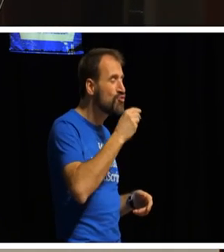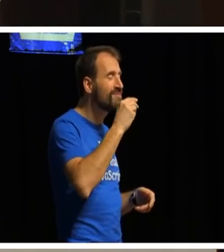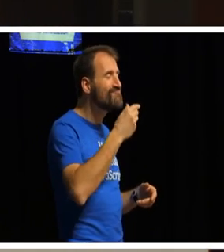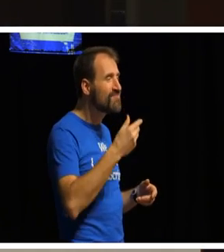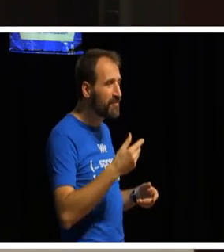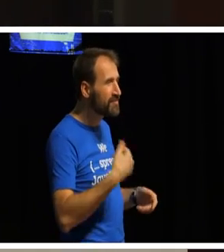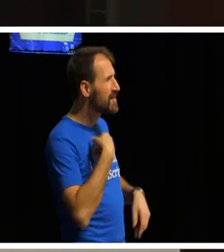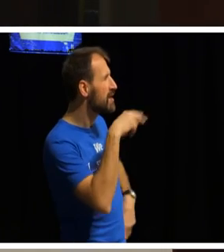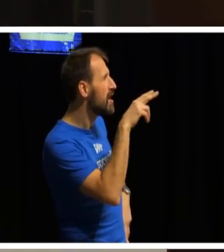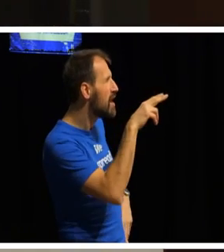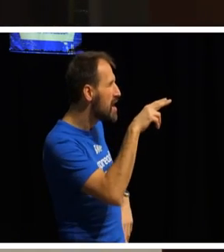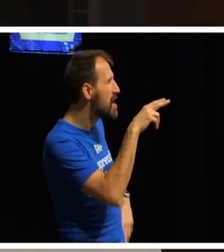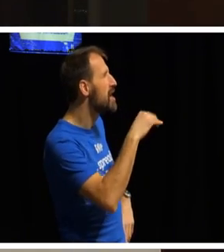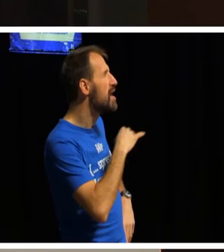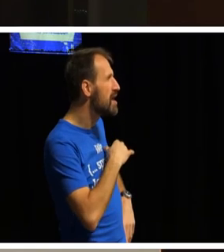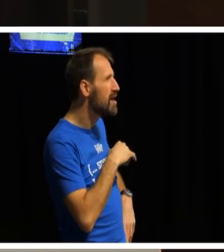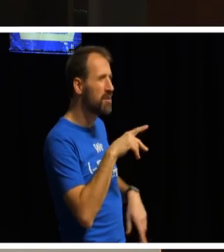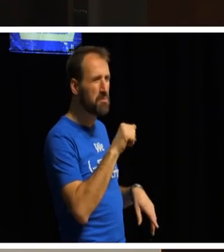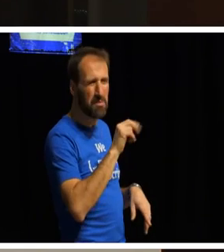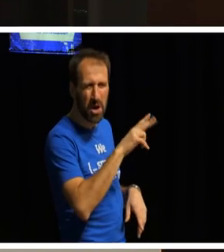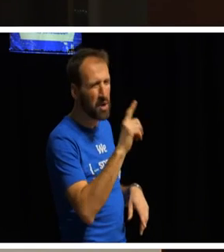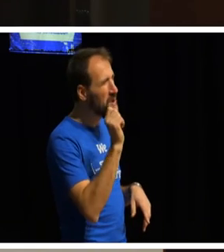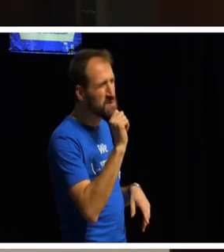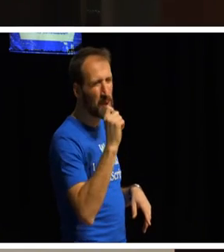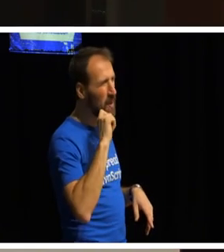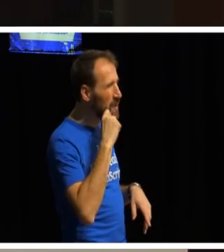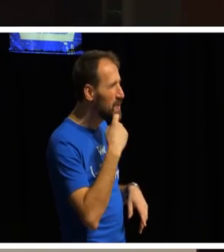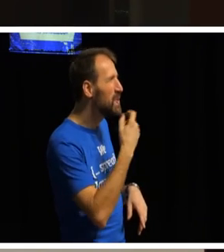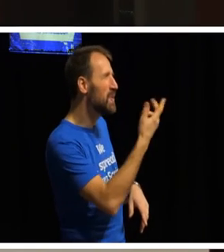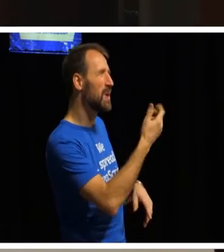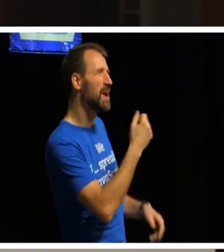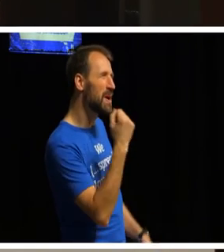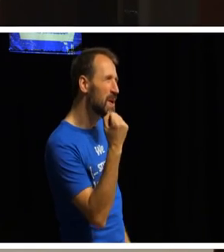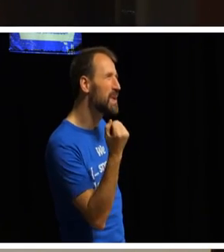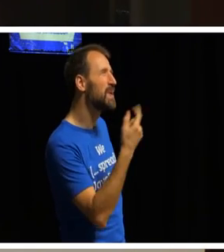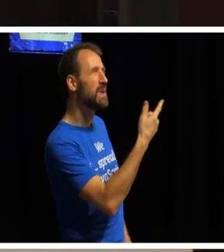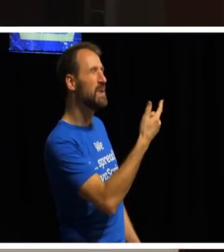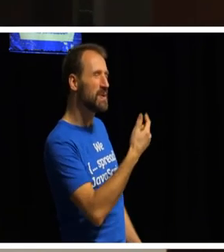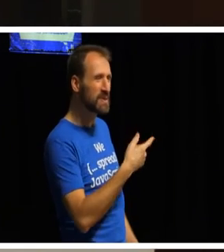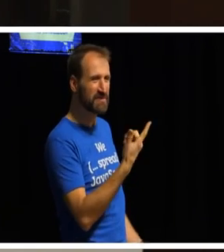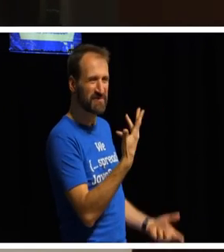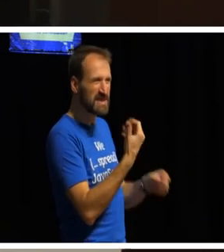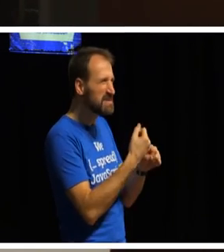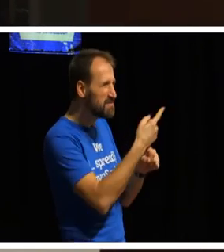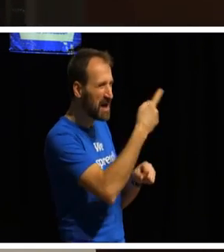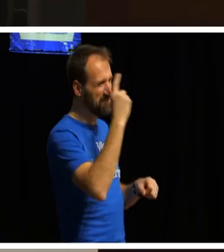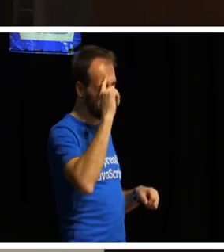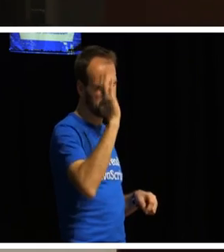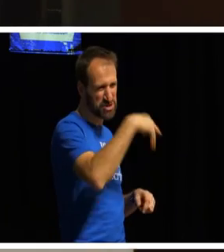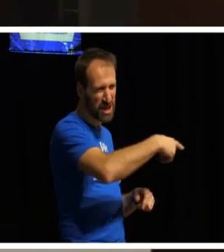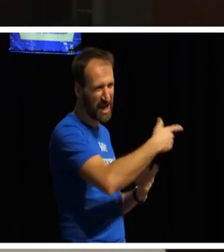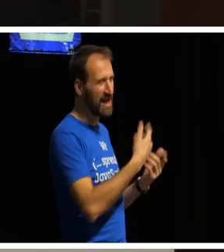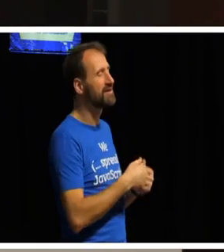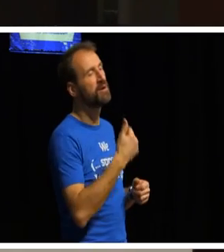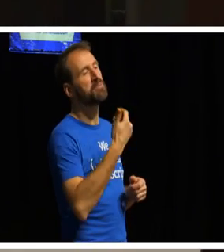like, wow, Paul's so cool. Like, he really looks like he knows what he's doing. So a couple of months